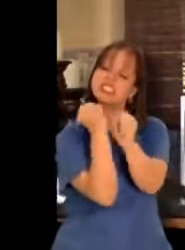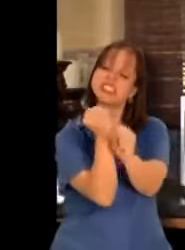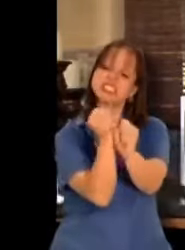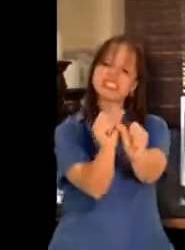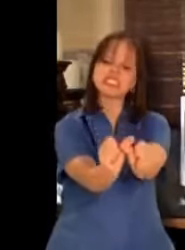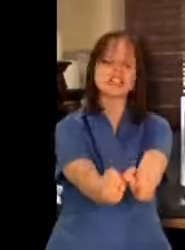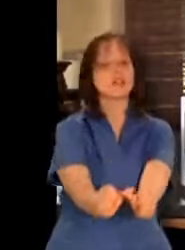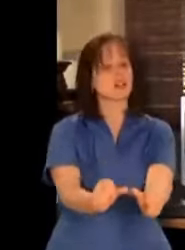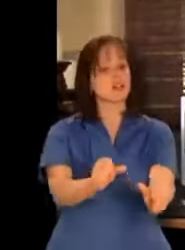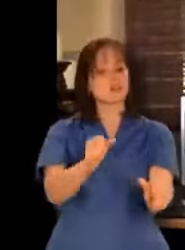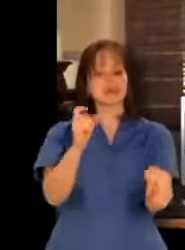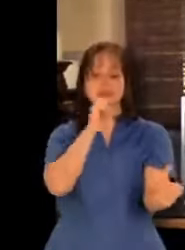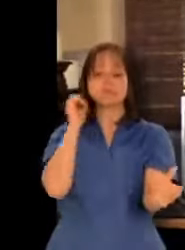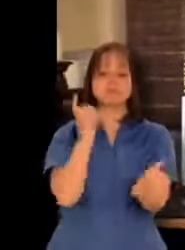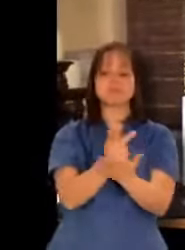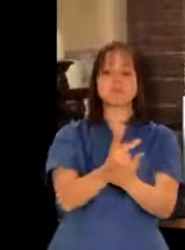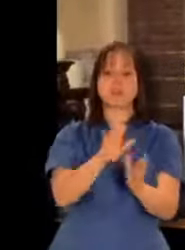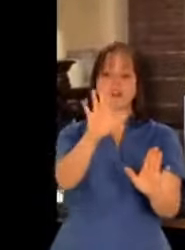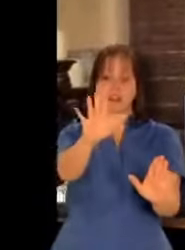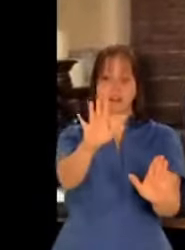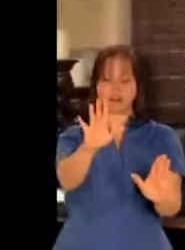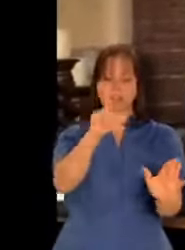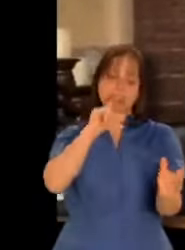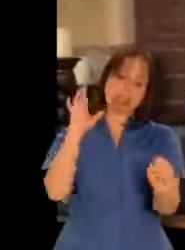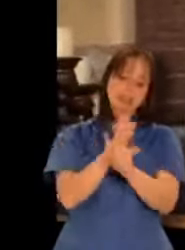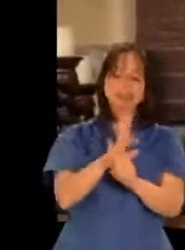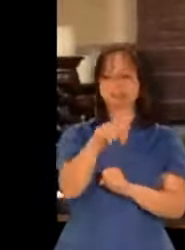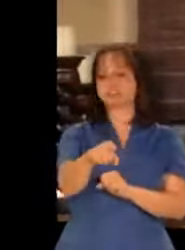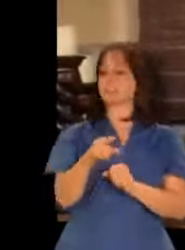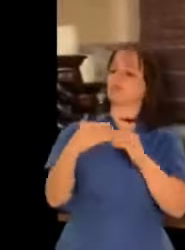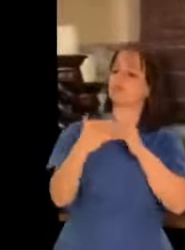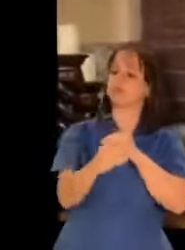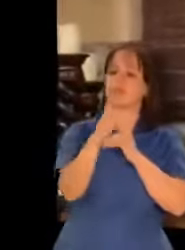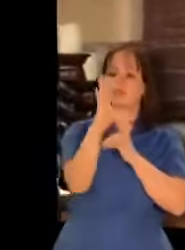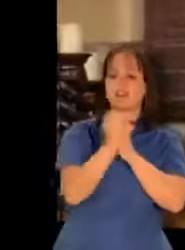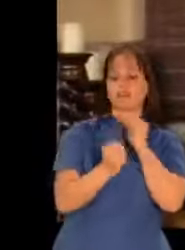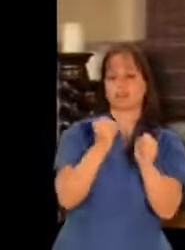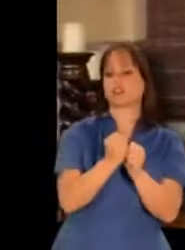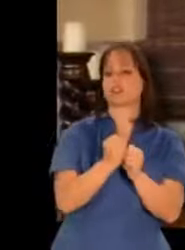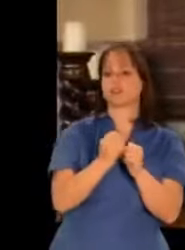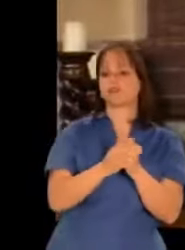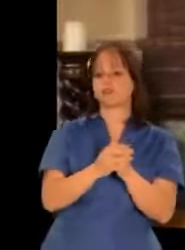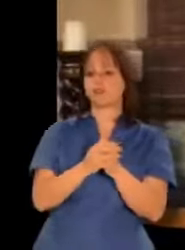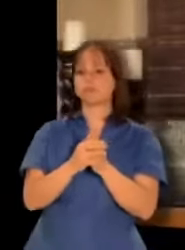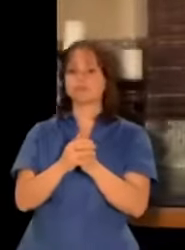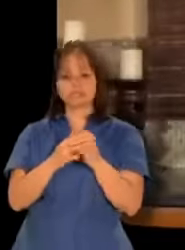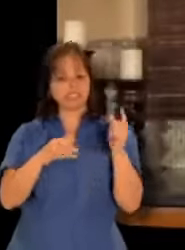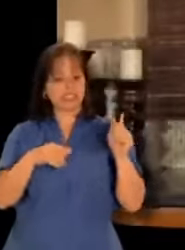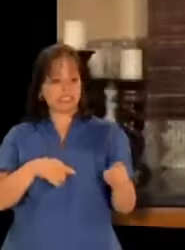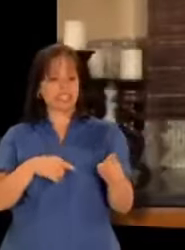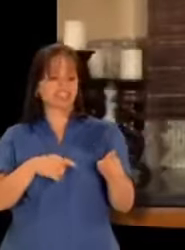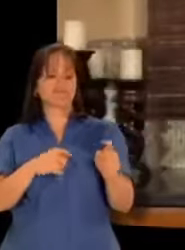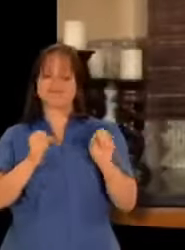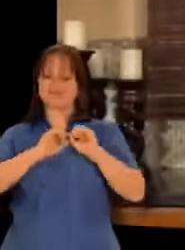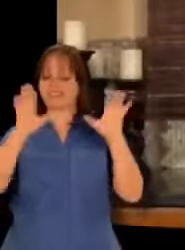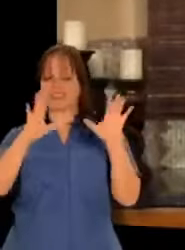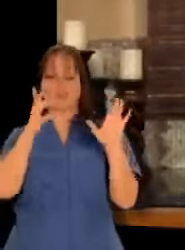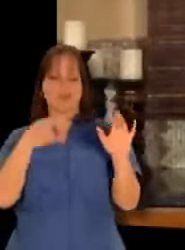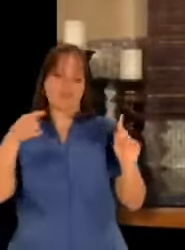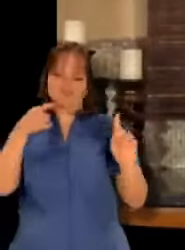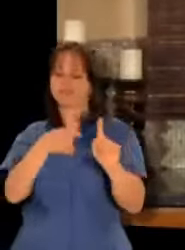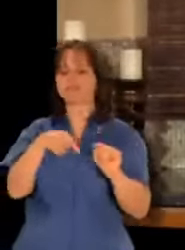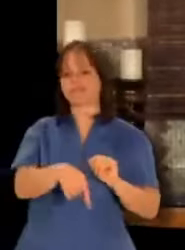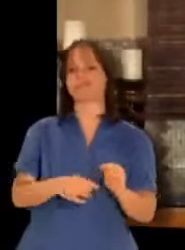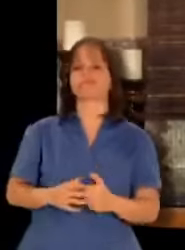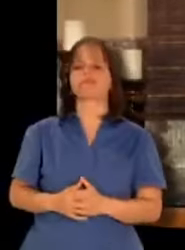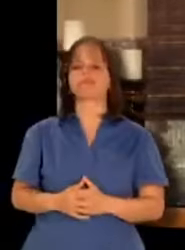can see based on what I showed you today, and you'll understand why this is the gold standard in the industry. So what I would do